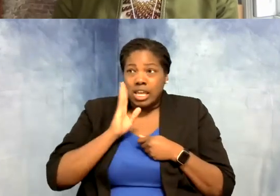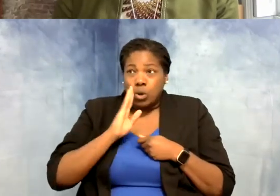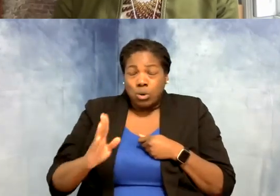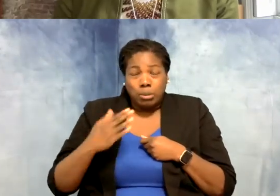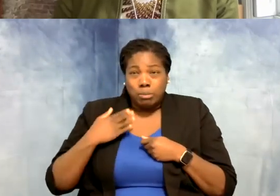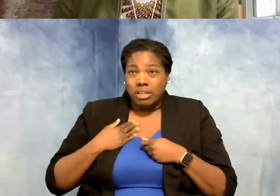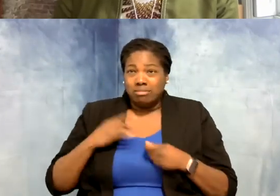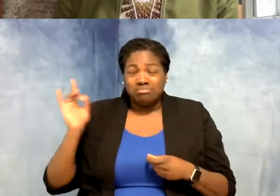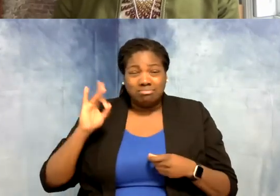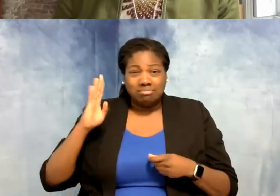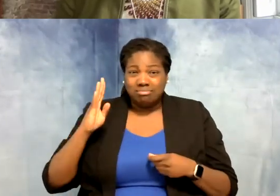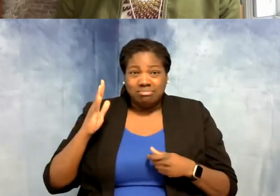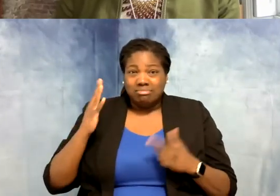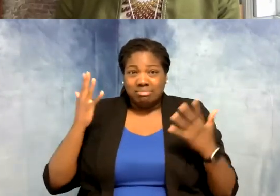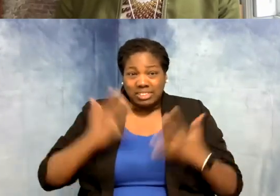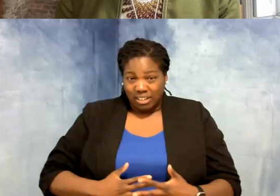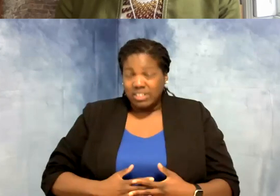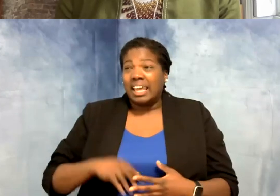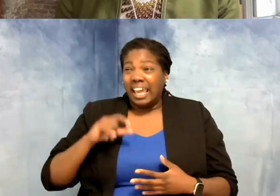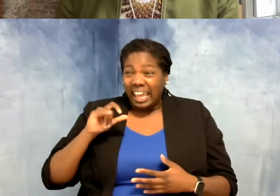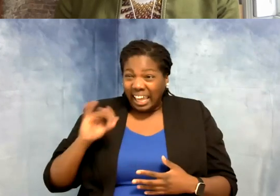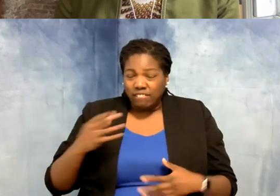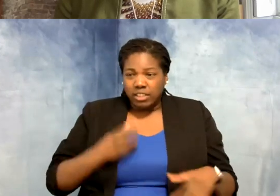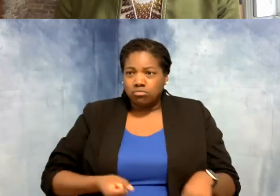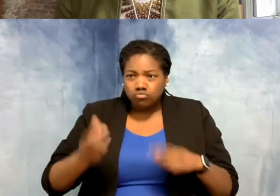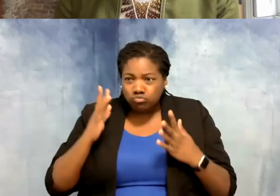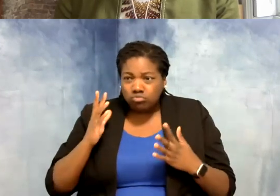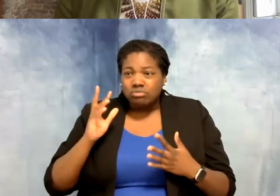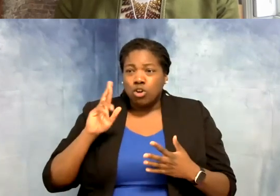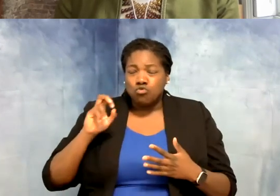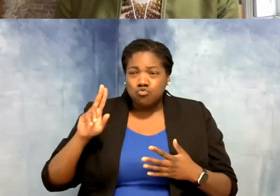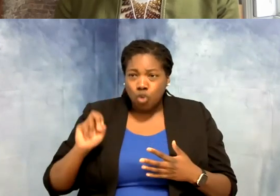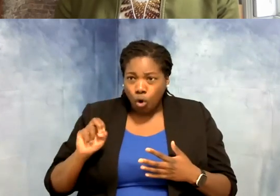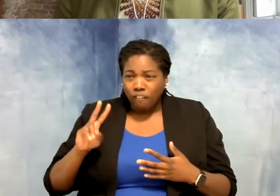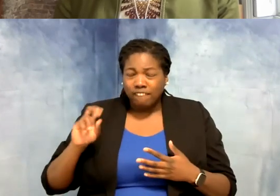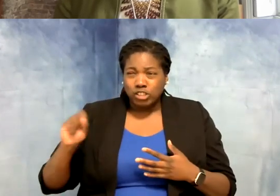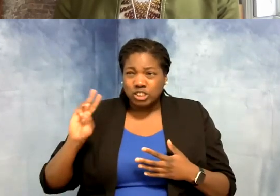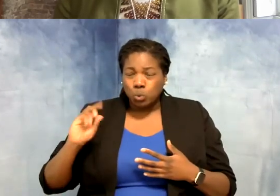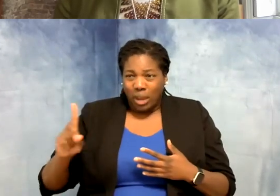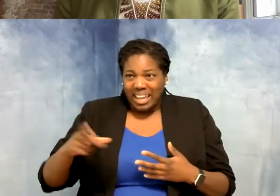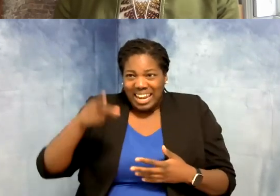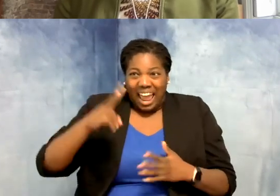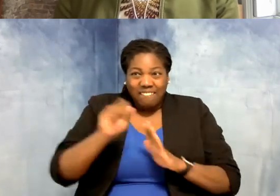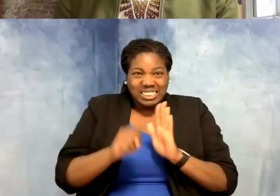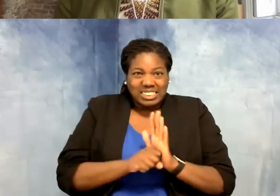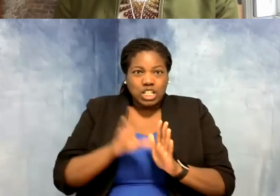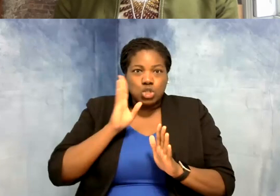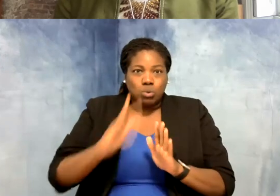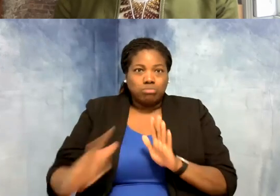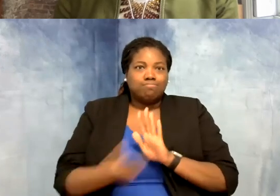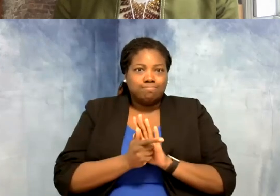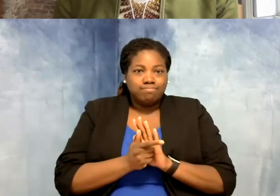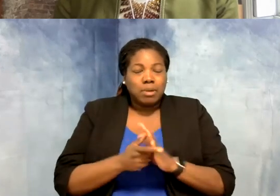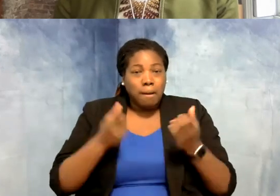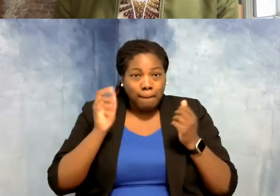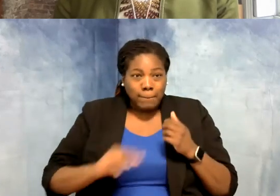does overturn Roe versus Wade, almost immediately, about half the states will ban abortion. Millions of people will be unable to get